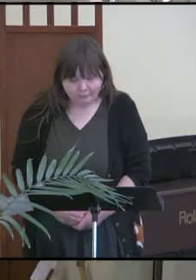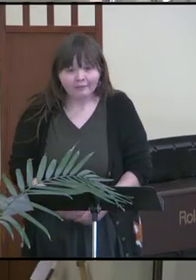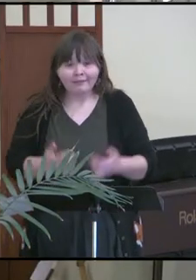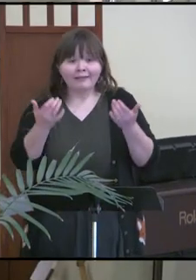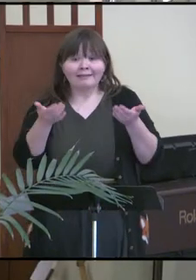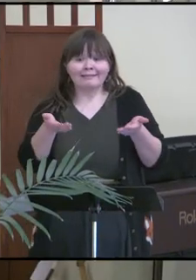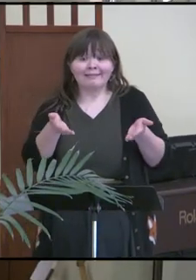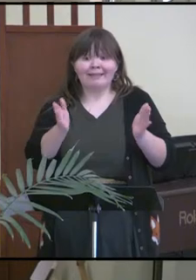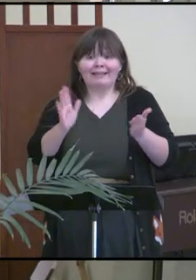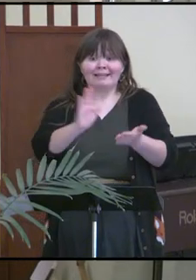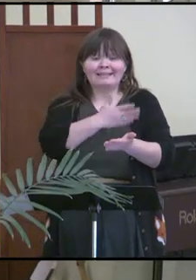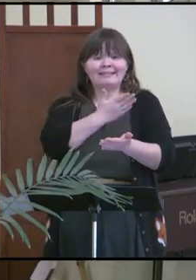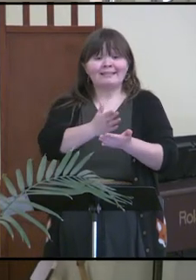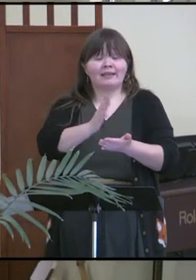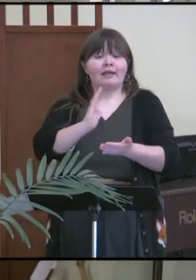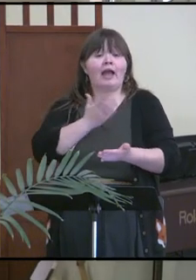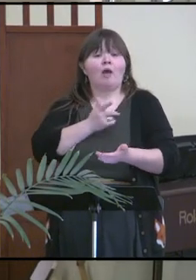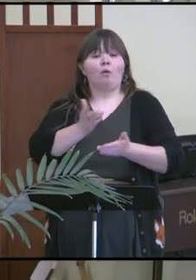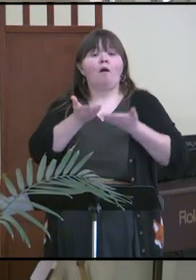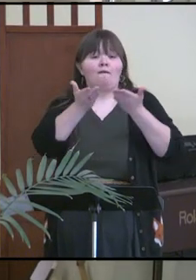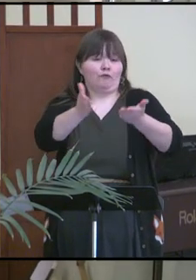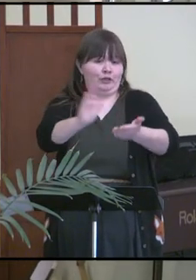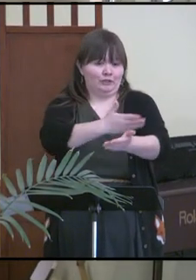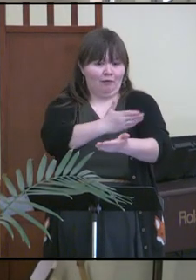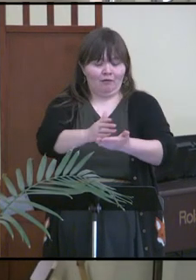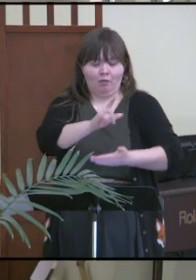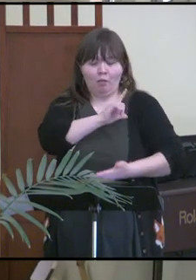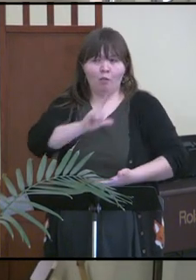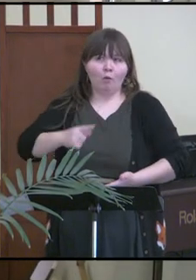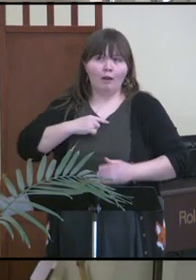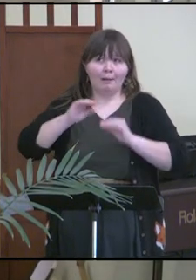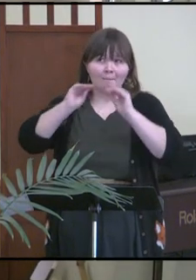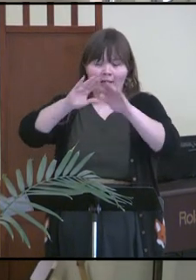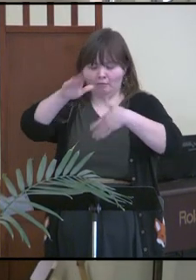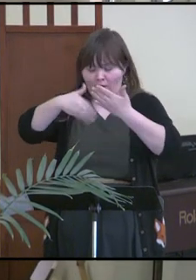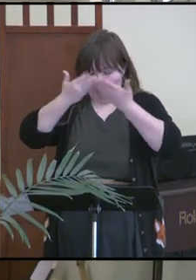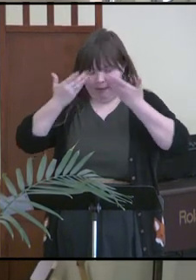Let us sing, Lord, I place all I am in your hands.